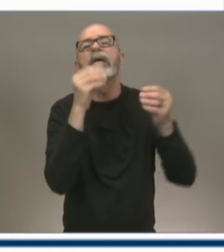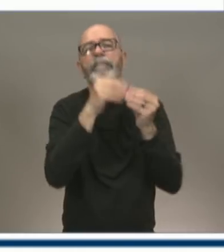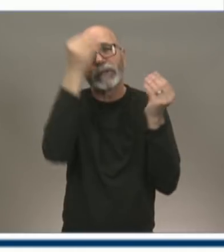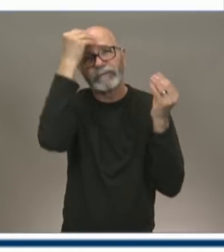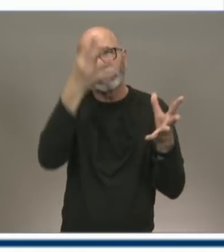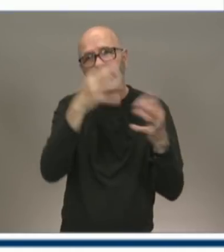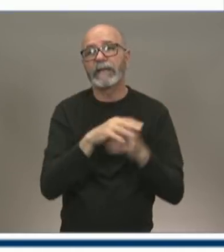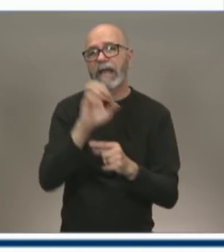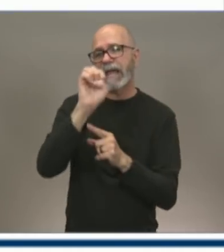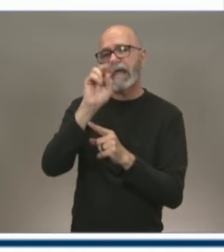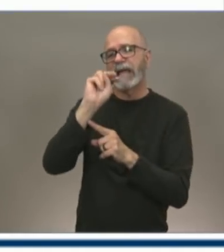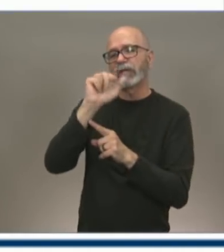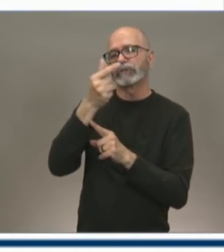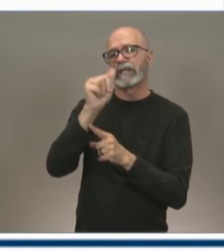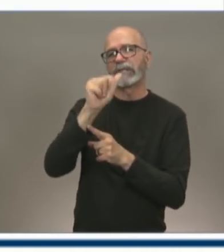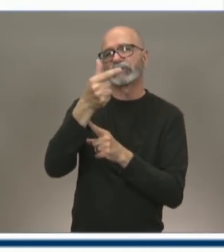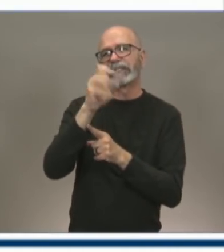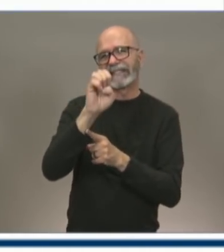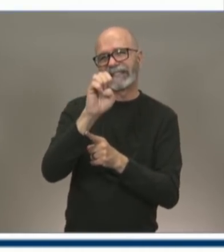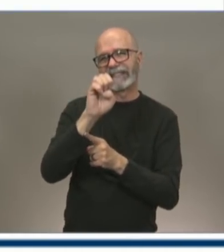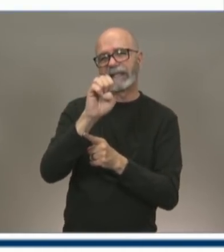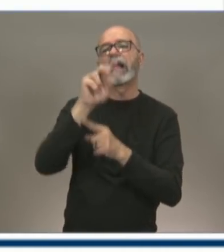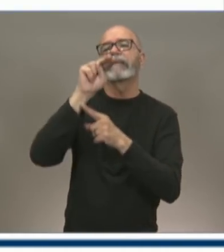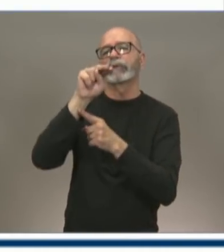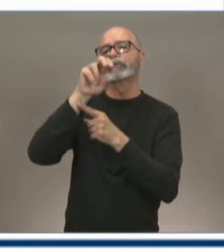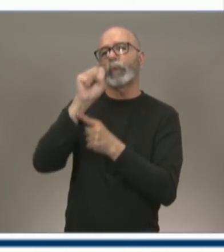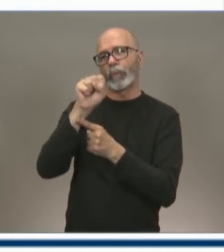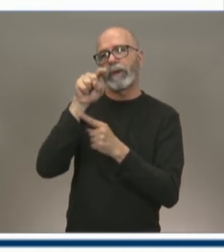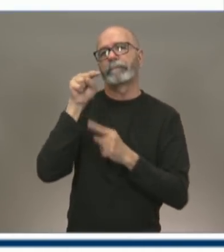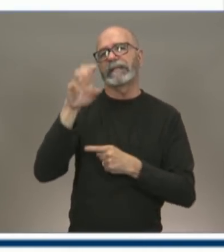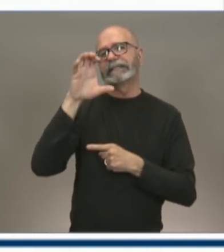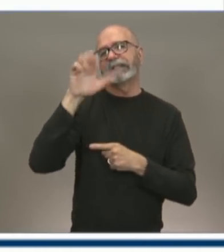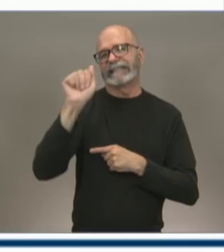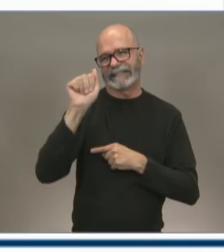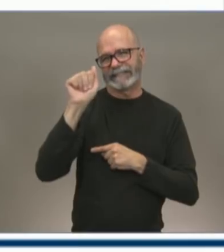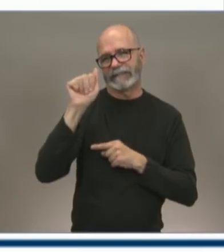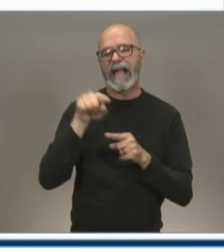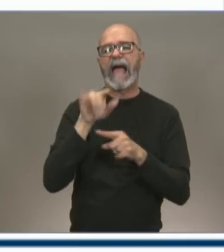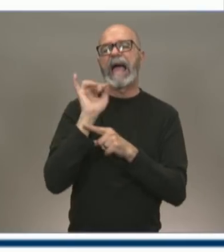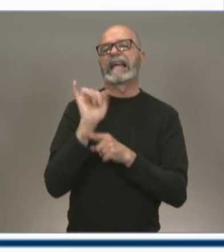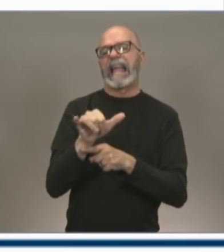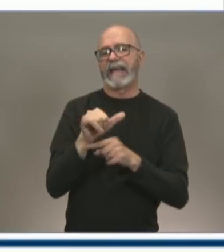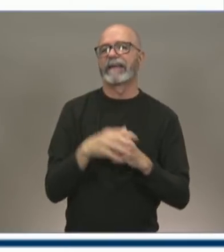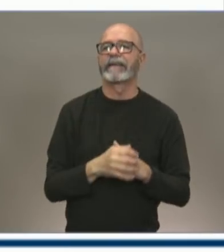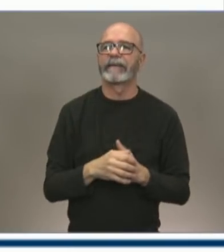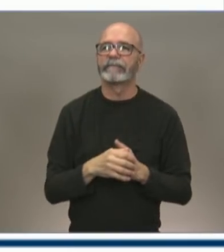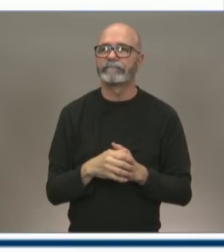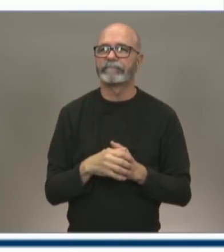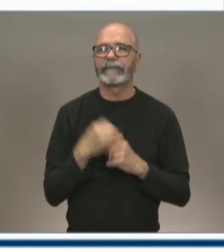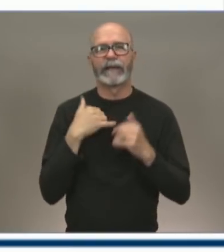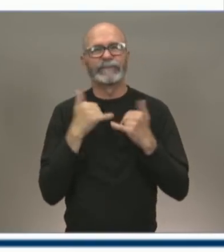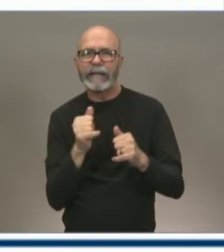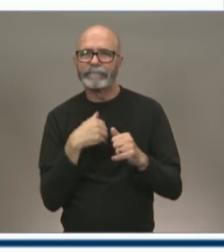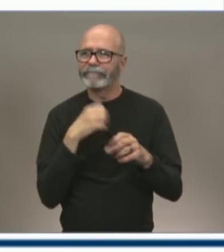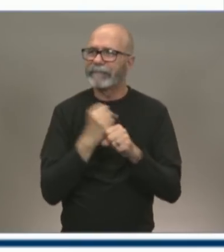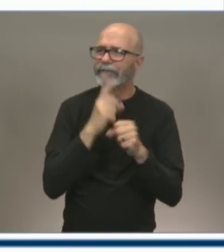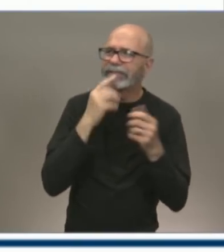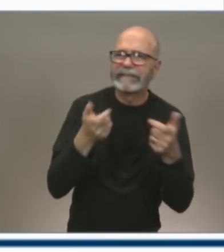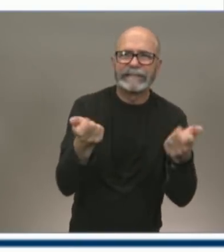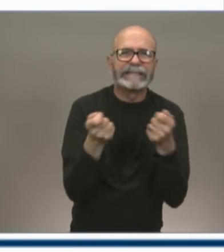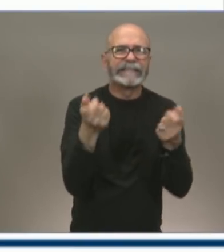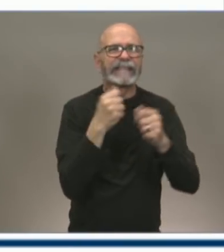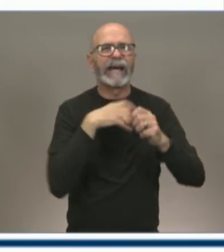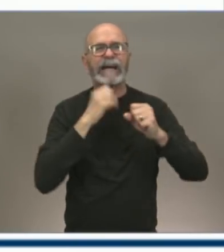conference if I didn't remind you about the importance of taking all the necessary precautions to protect ourselves and our loved ones from